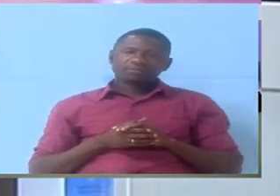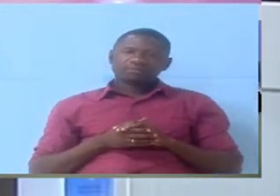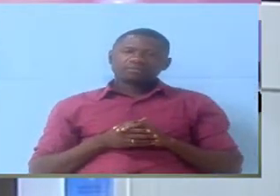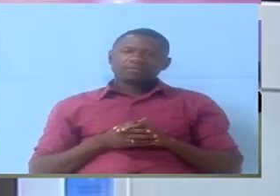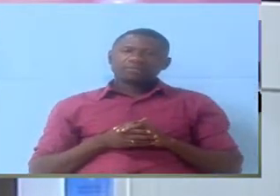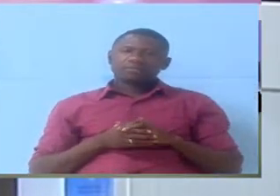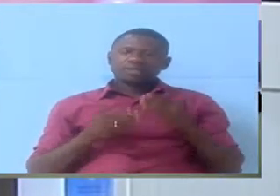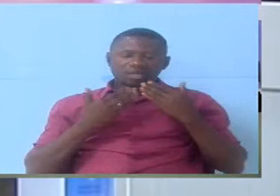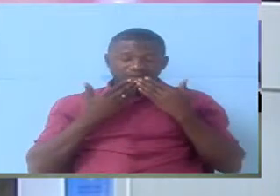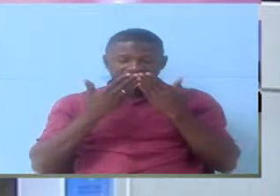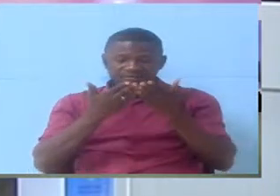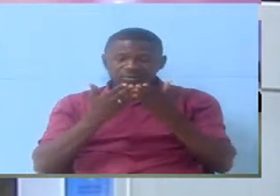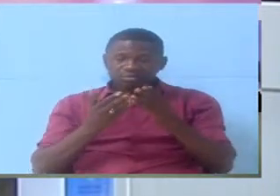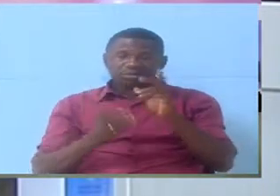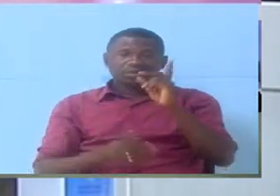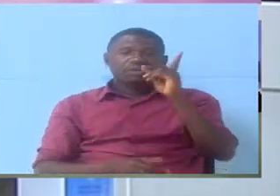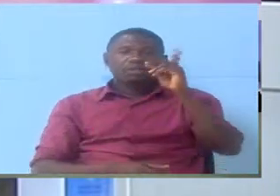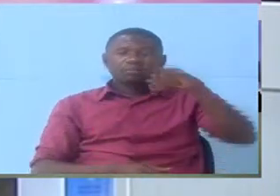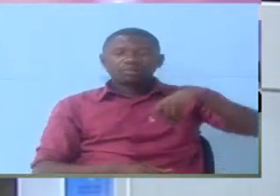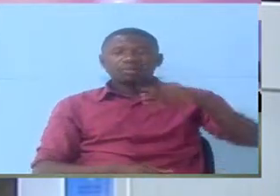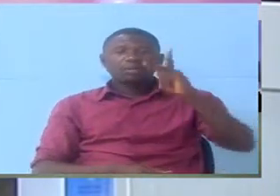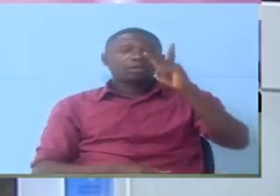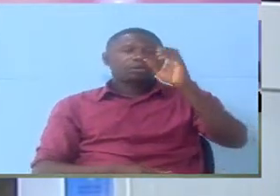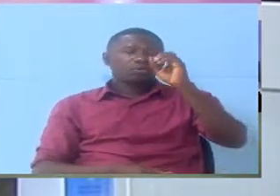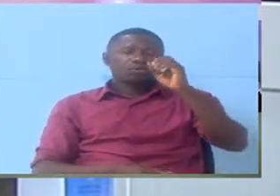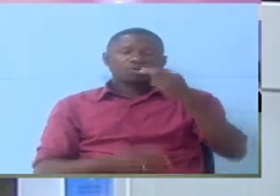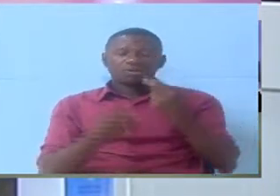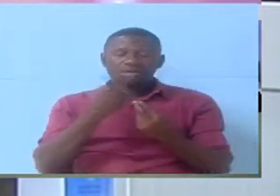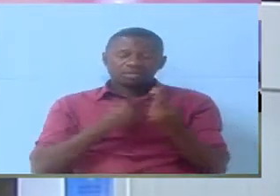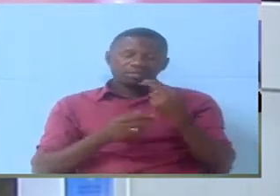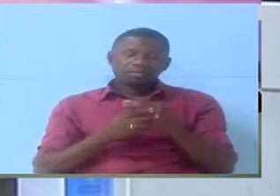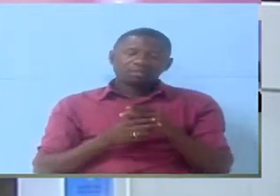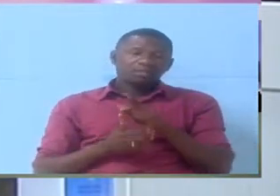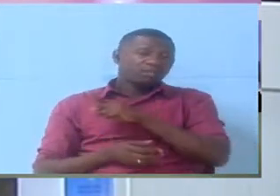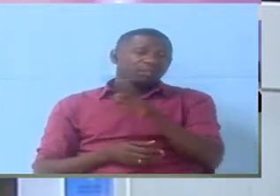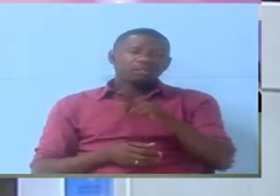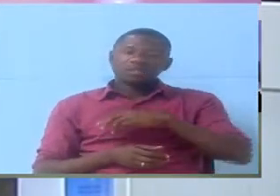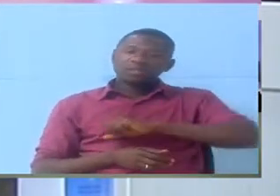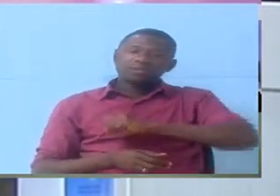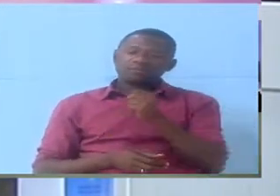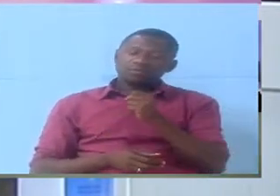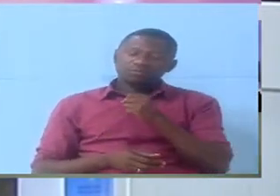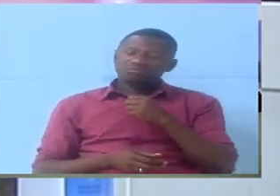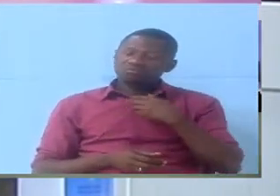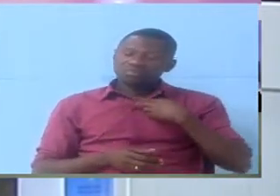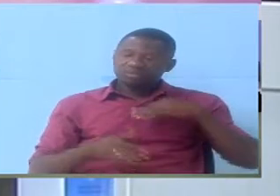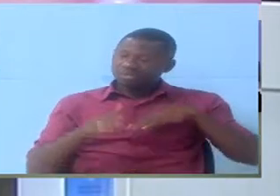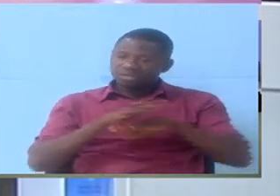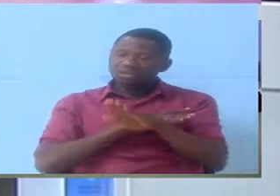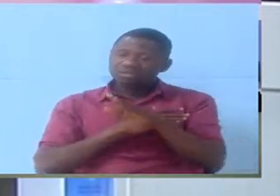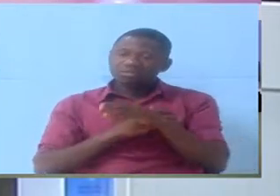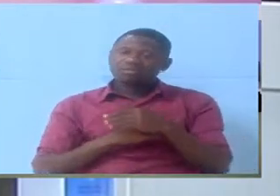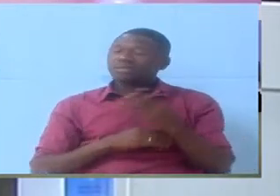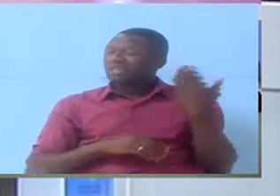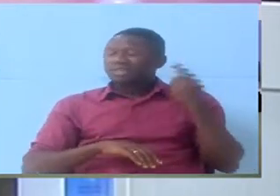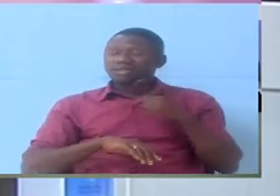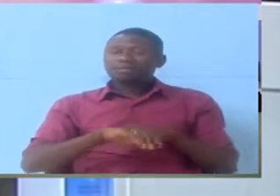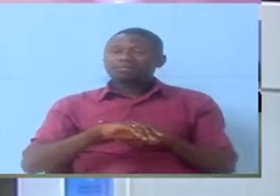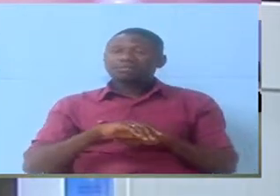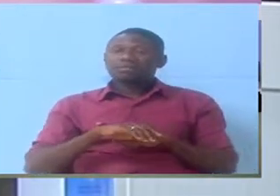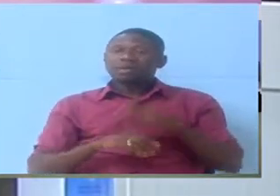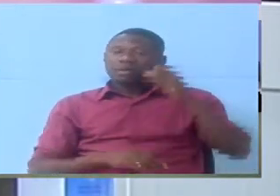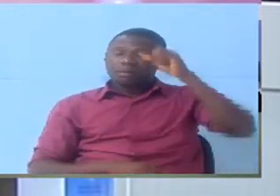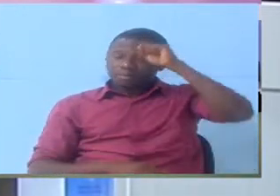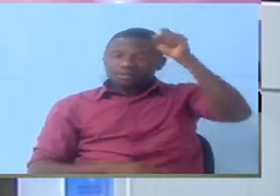I informed the DPKO again. Now for DPKO, that they have refused me entering. Oh, you balanta le purungadung. Because then definitely President Bashir